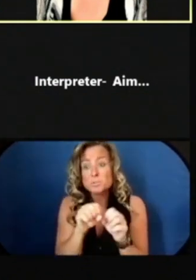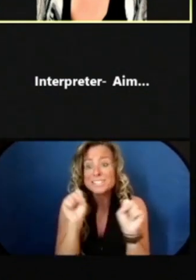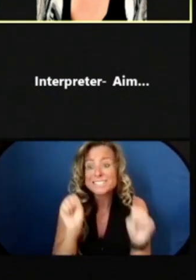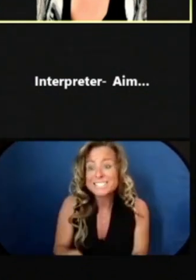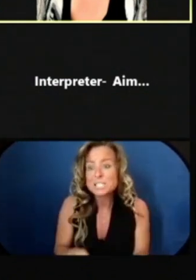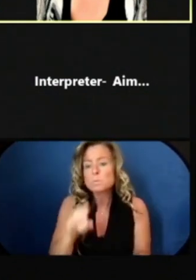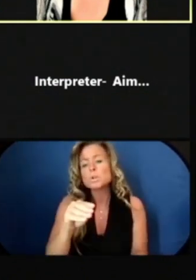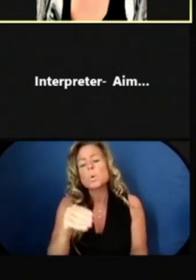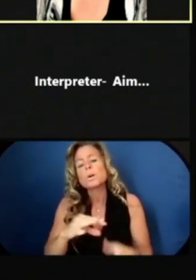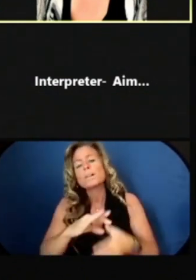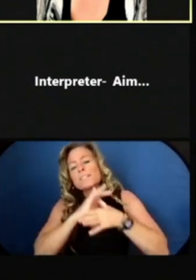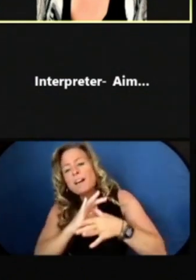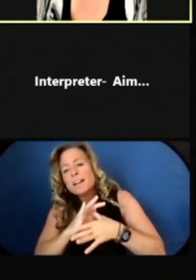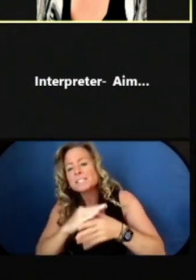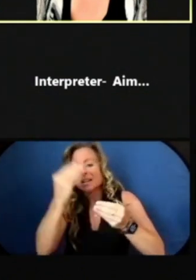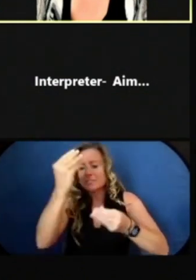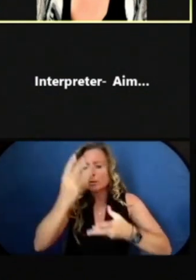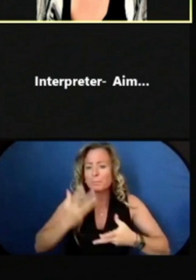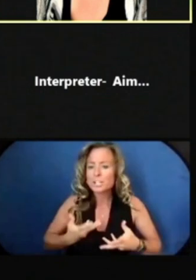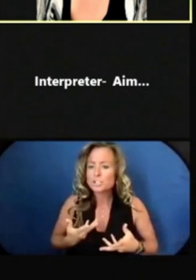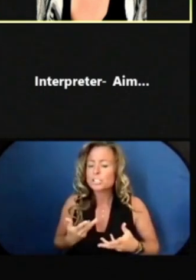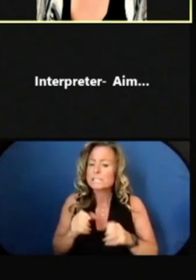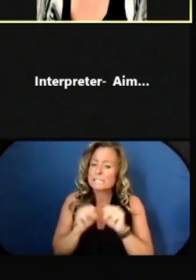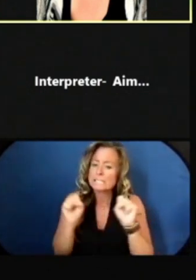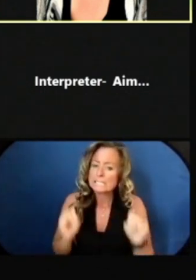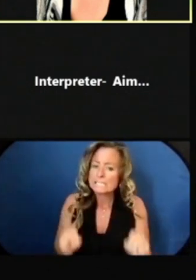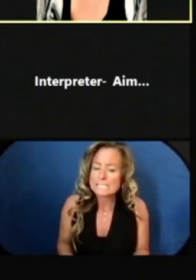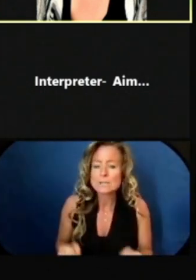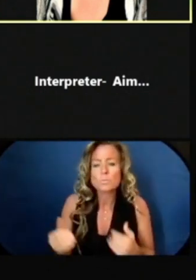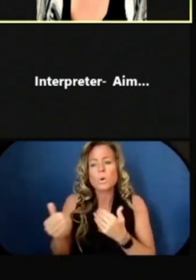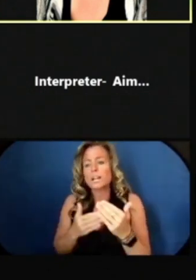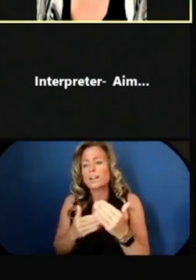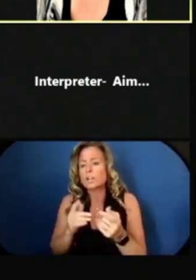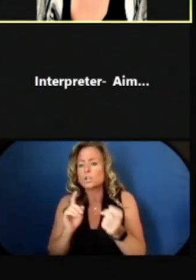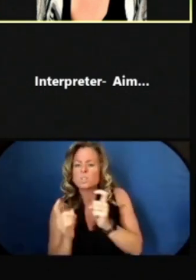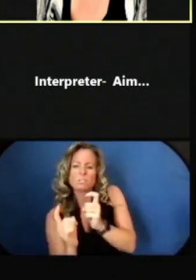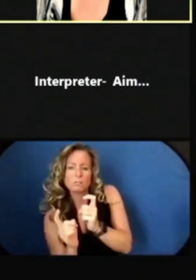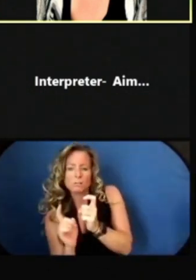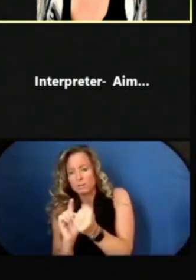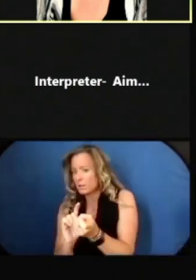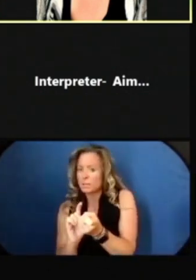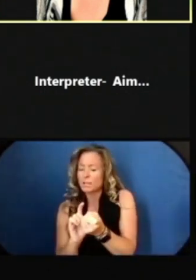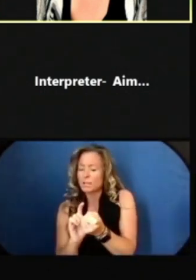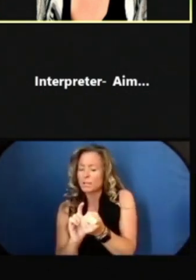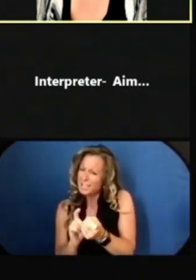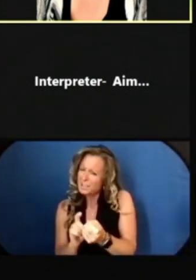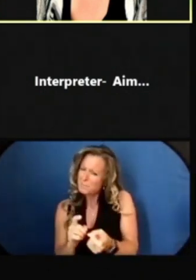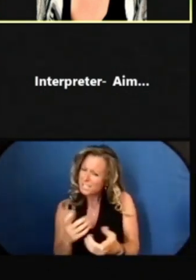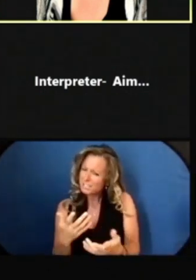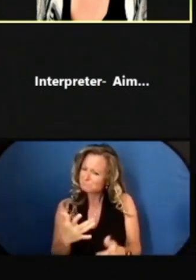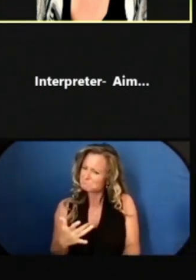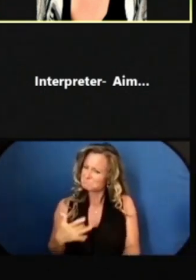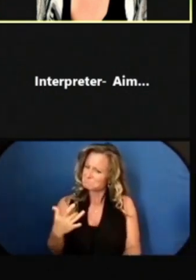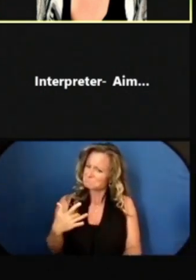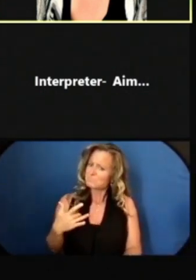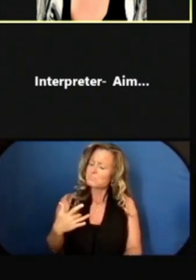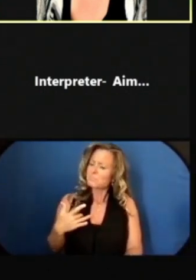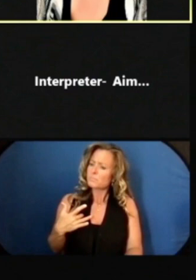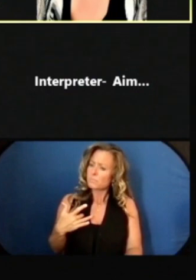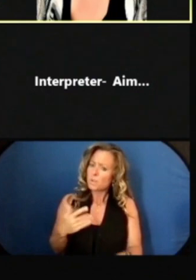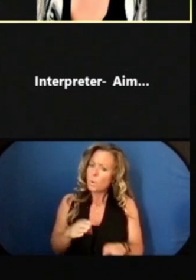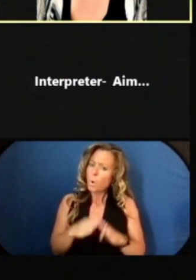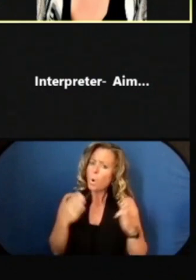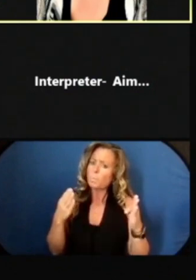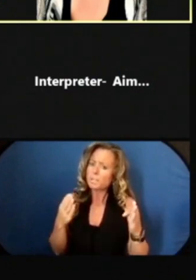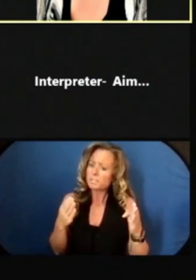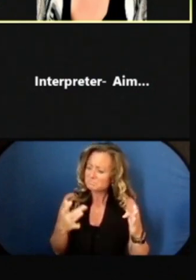management system or whatever back-end software you're using and change things. Be open to changing it. Listen to the